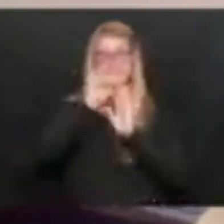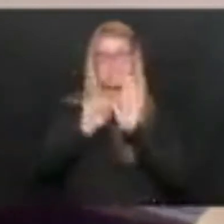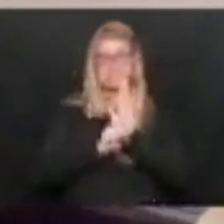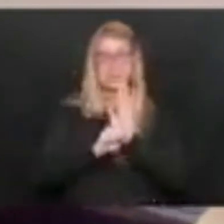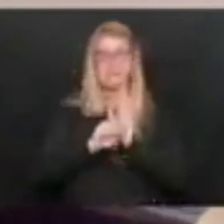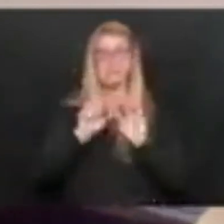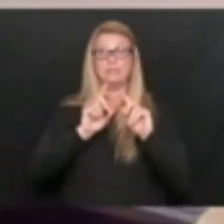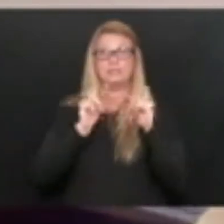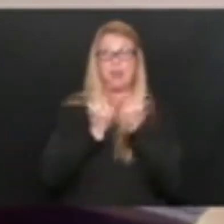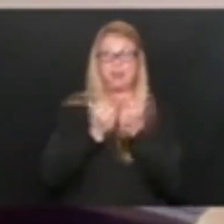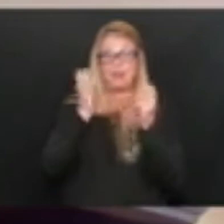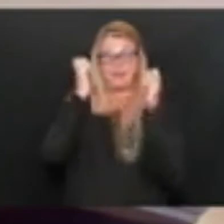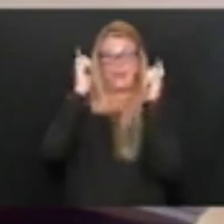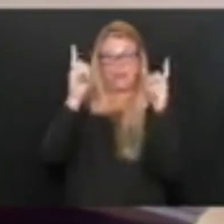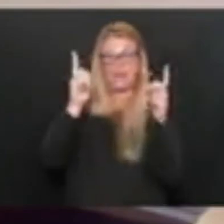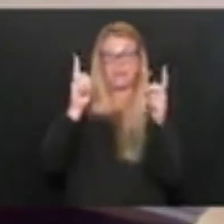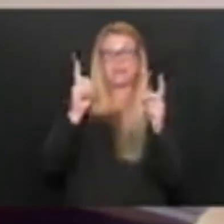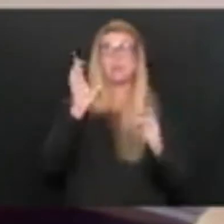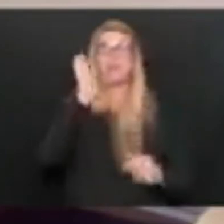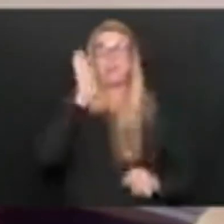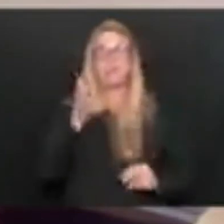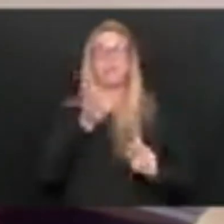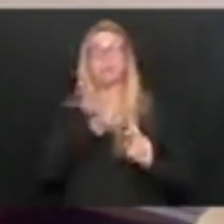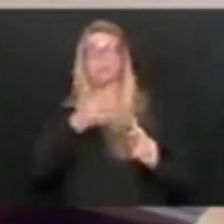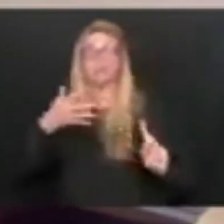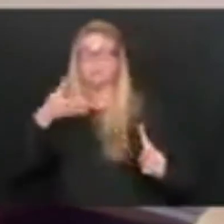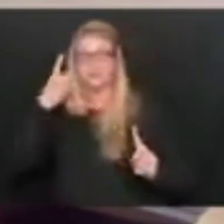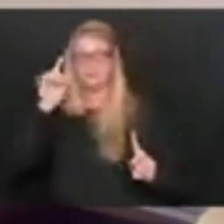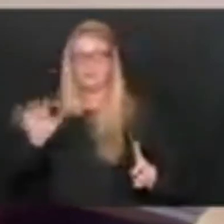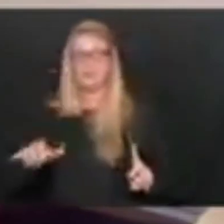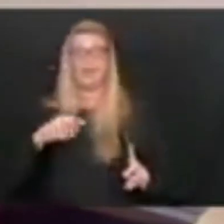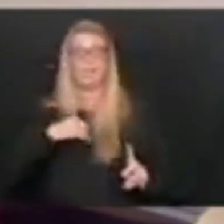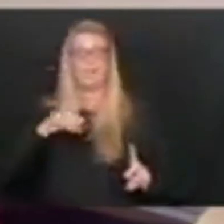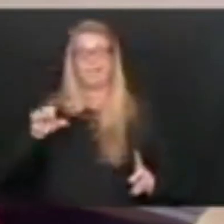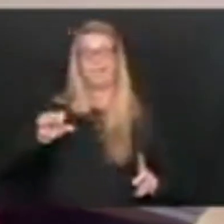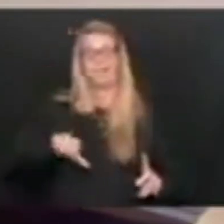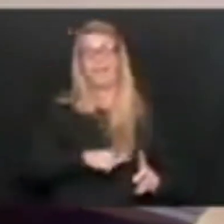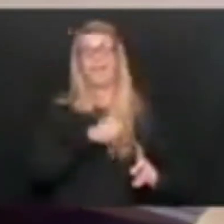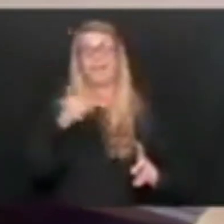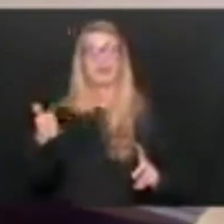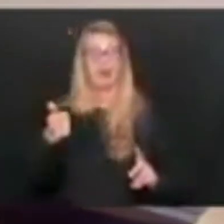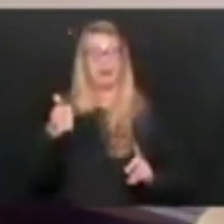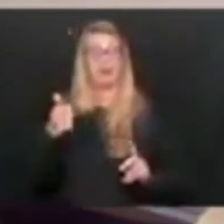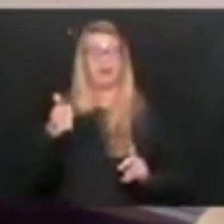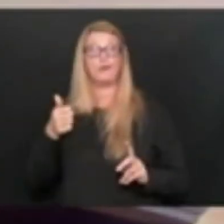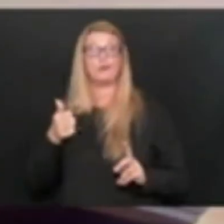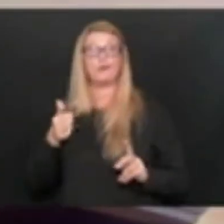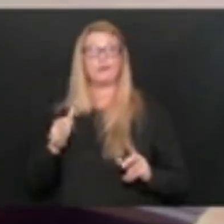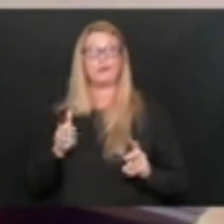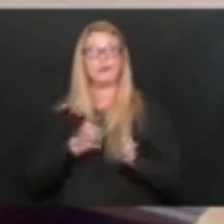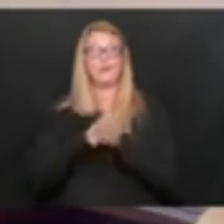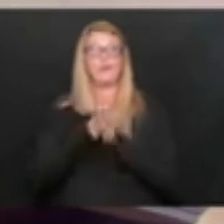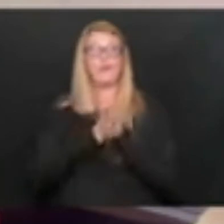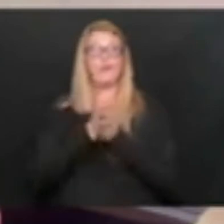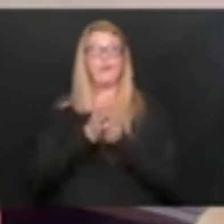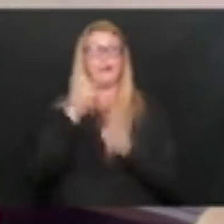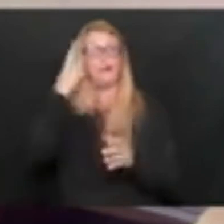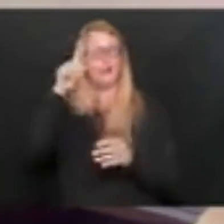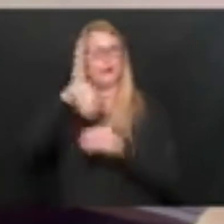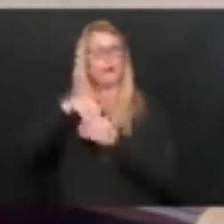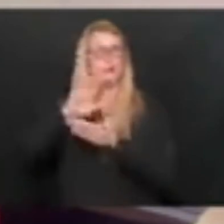Education. And as he mentioned, we'll get into another phase of vaccines in schools, particularly as we open up the 12